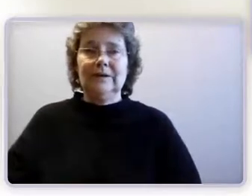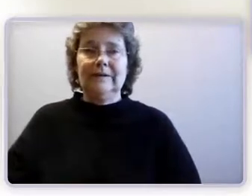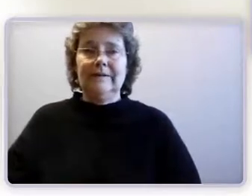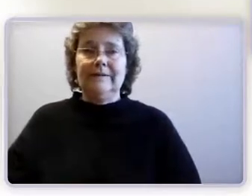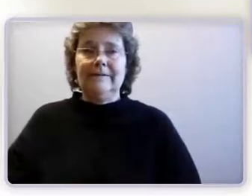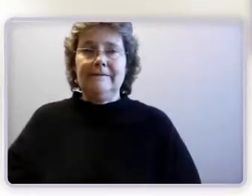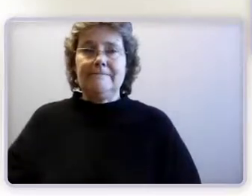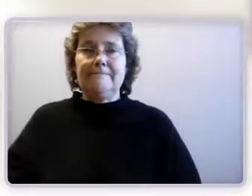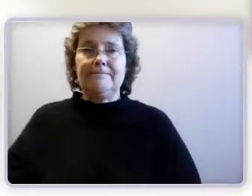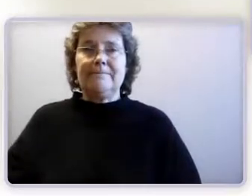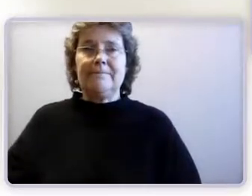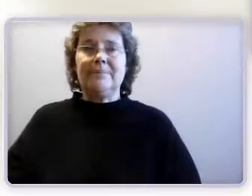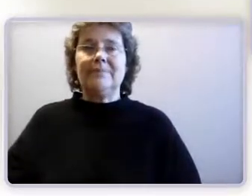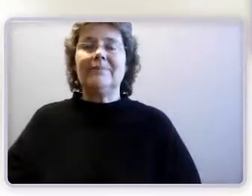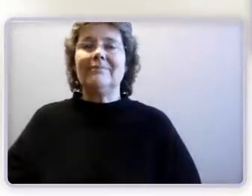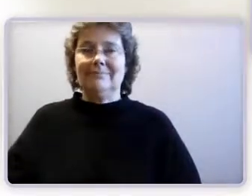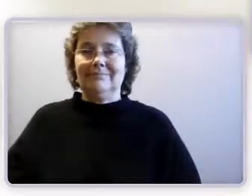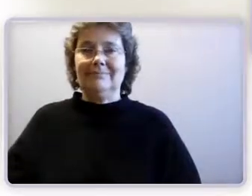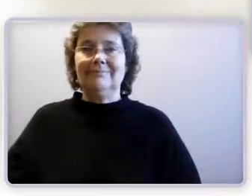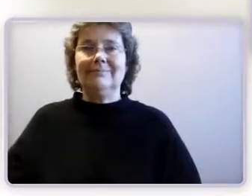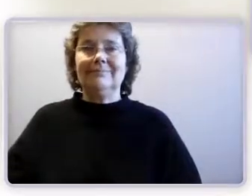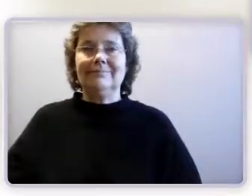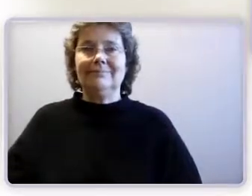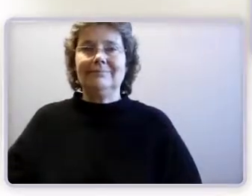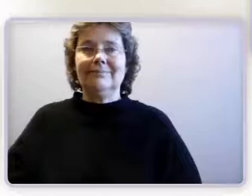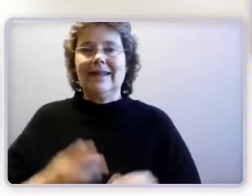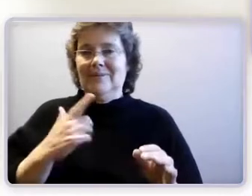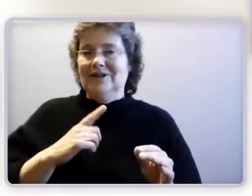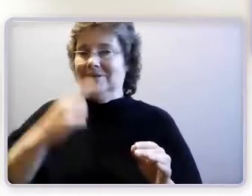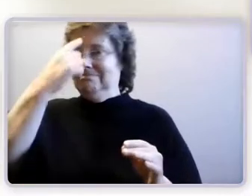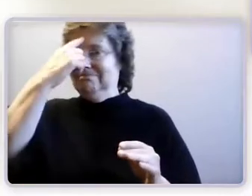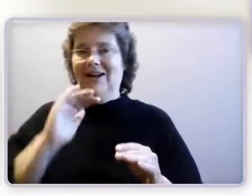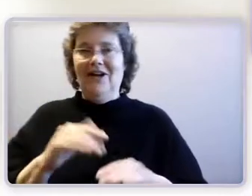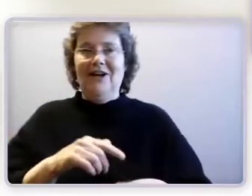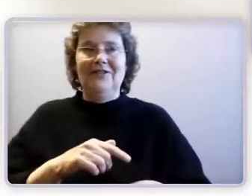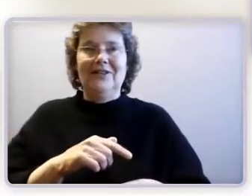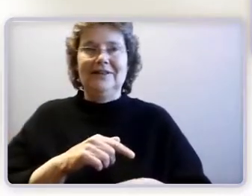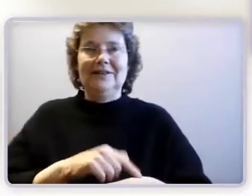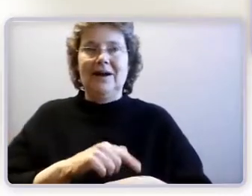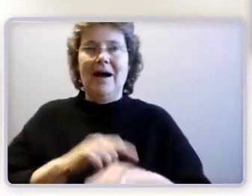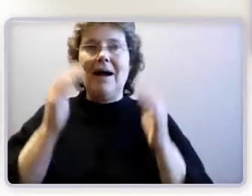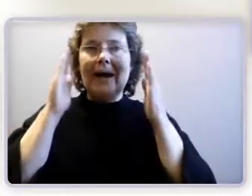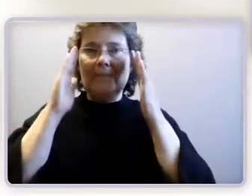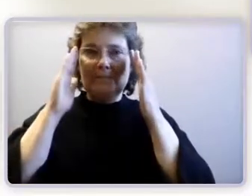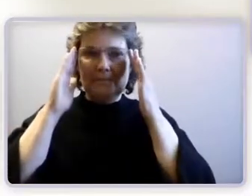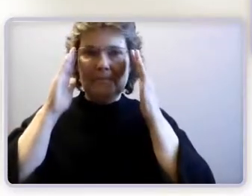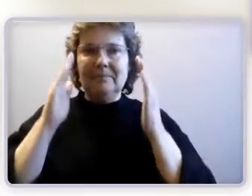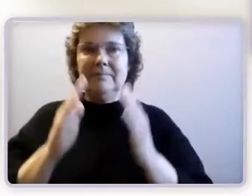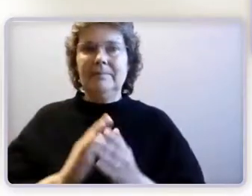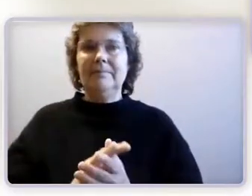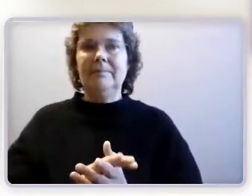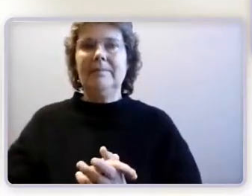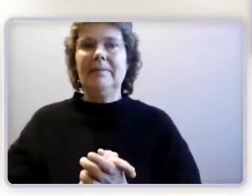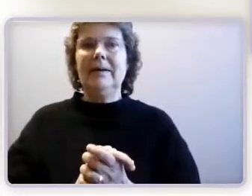So without further ado, and because I'm just mindful of the time, I want to make sure that there's enough